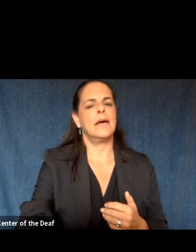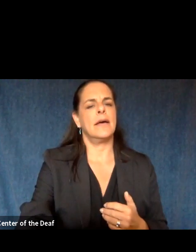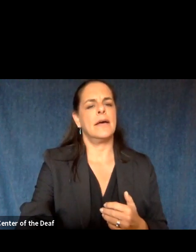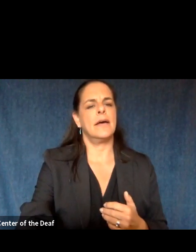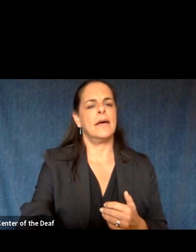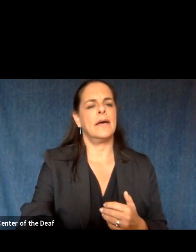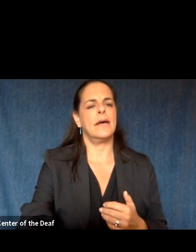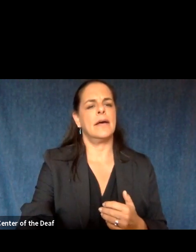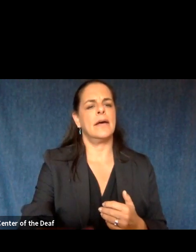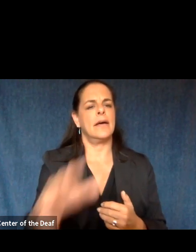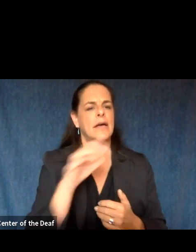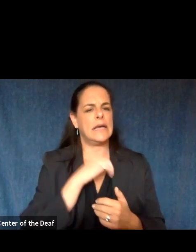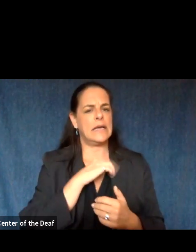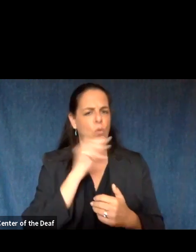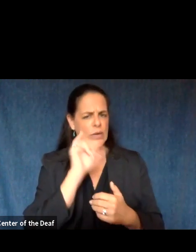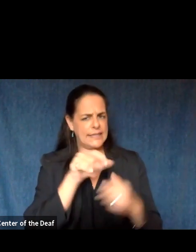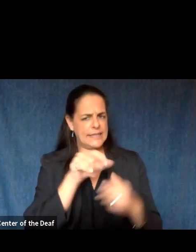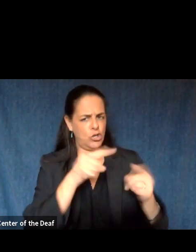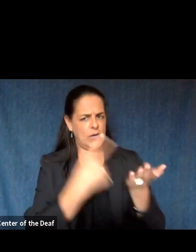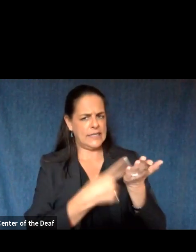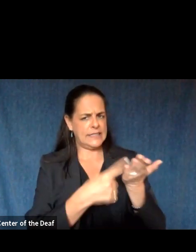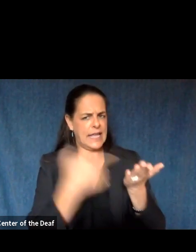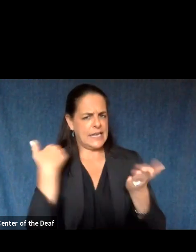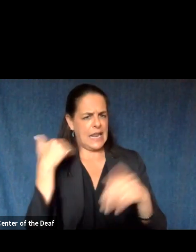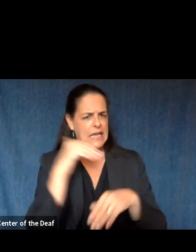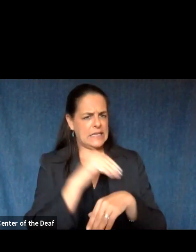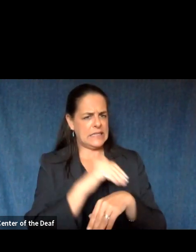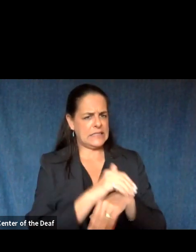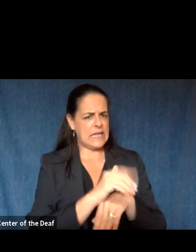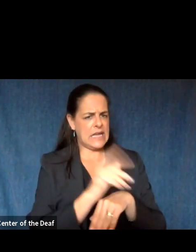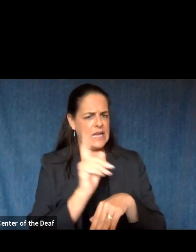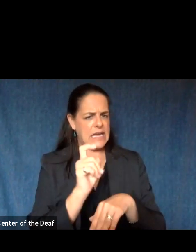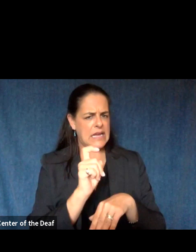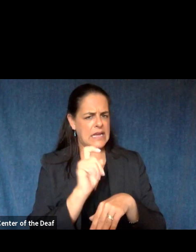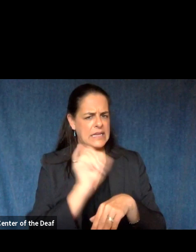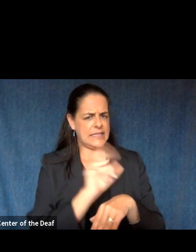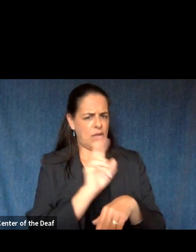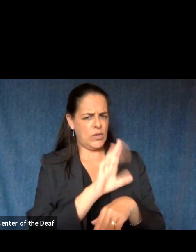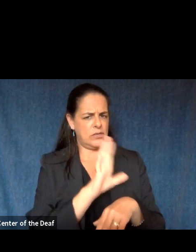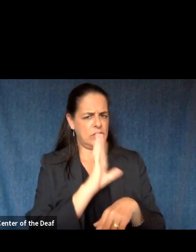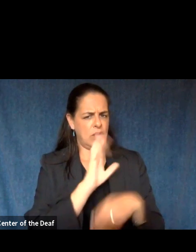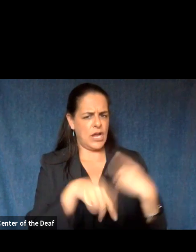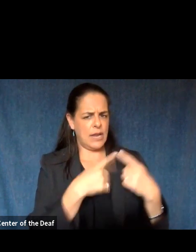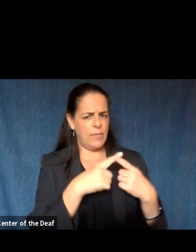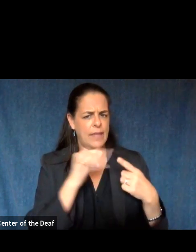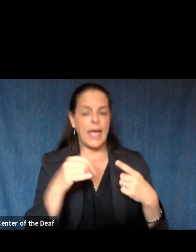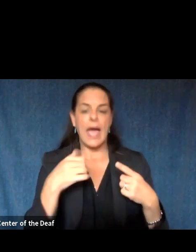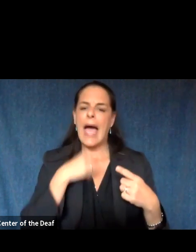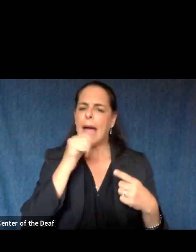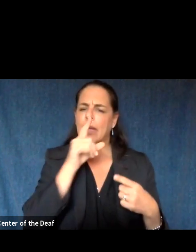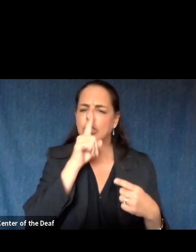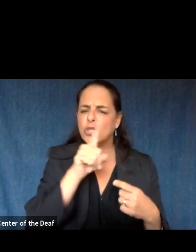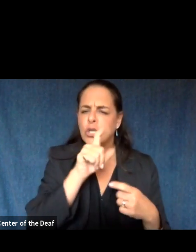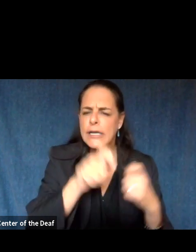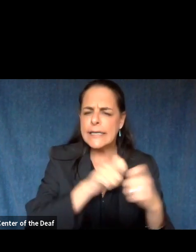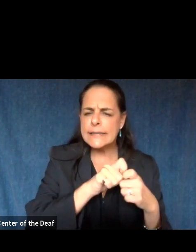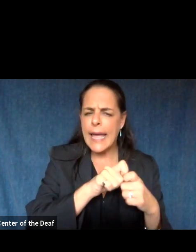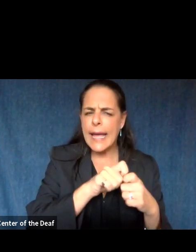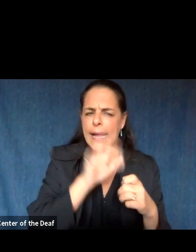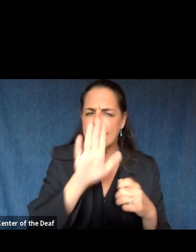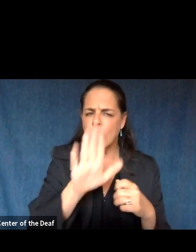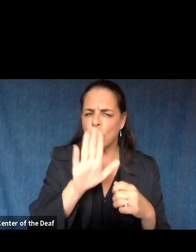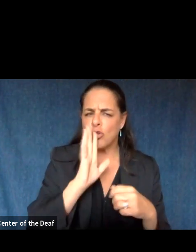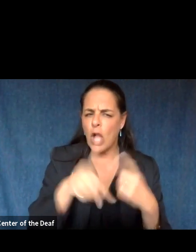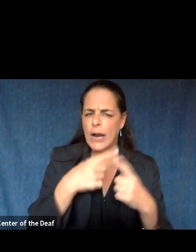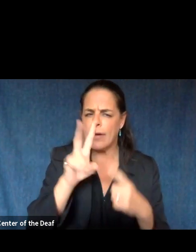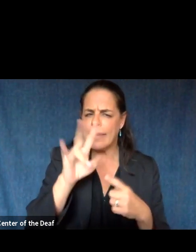Was that in discussion last night on the Board of Health meeting? Is that where he's coming from for that? I'm not really sure what you're referencing, Vincent. If you